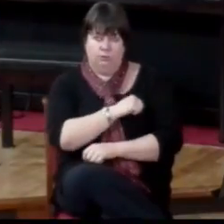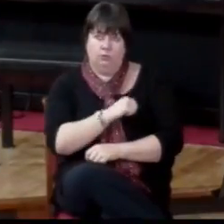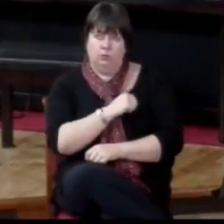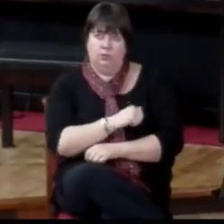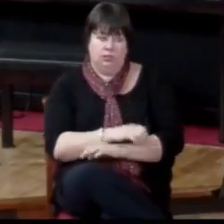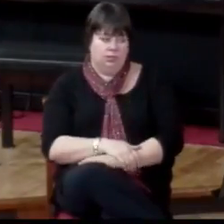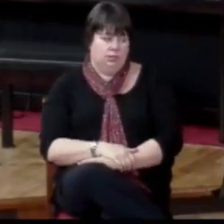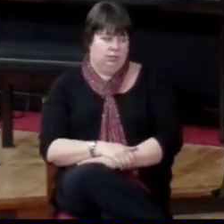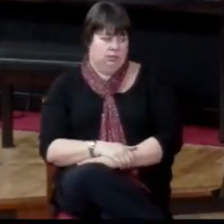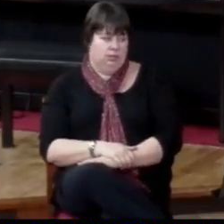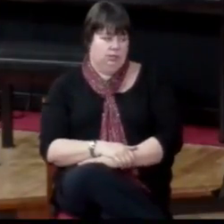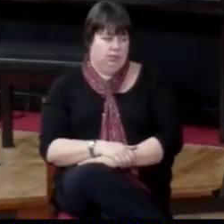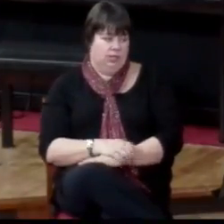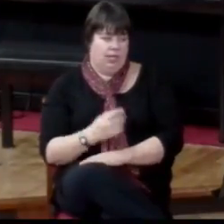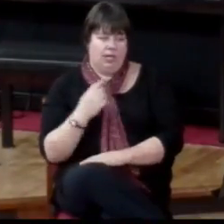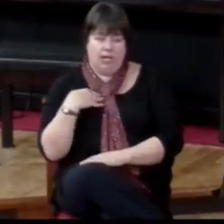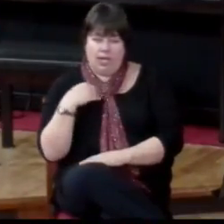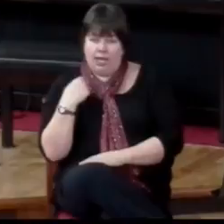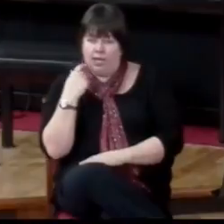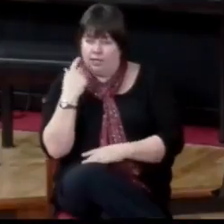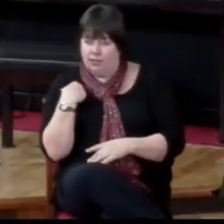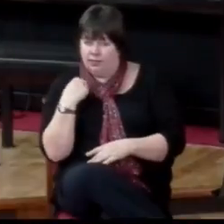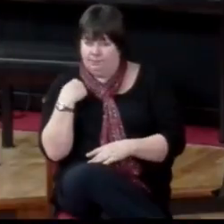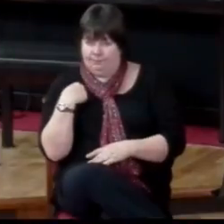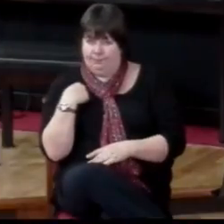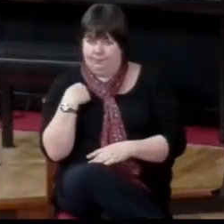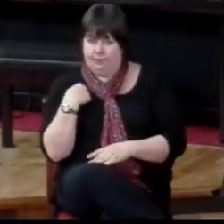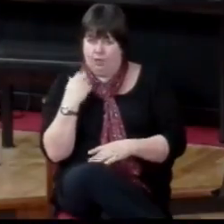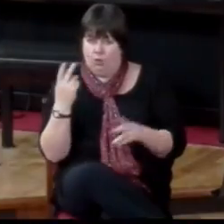And surely I am with you always,